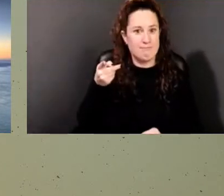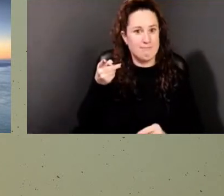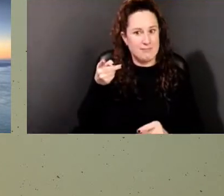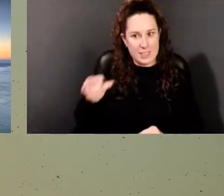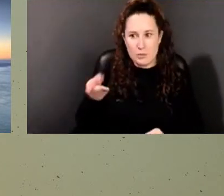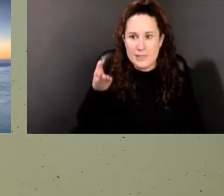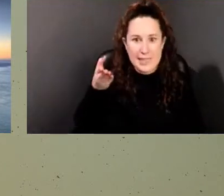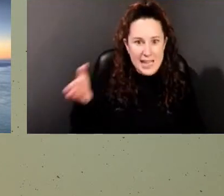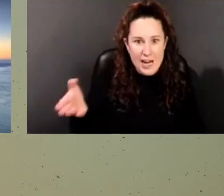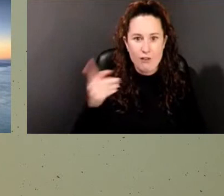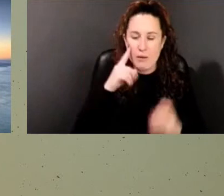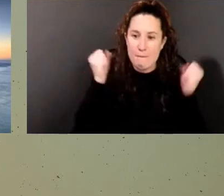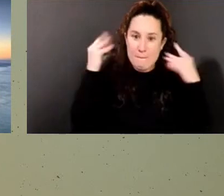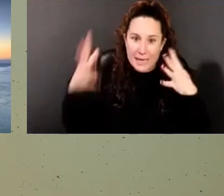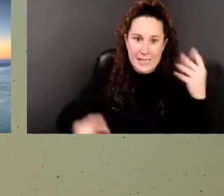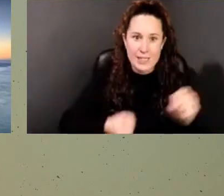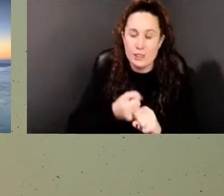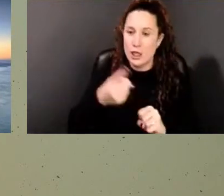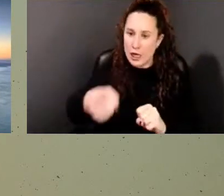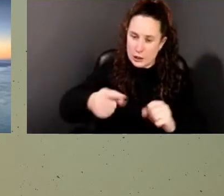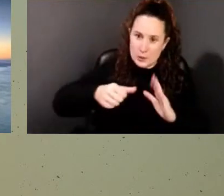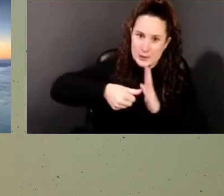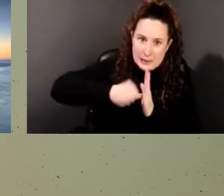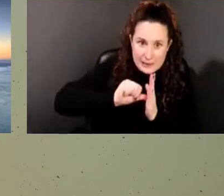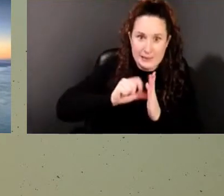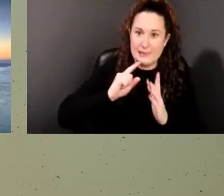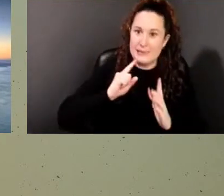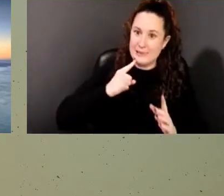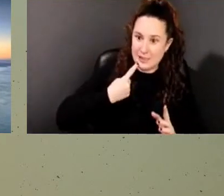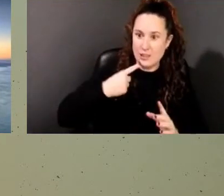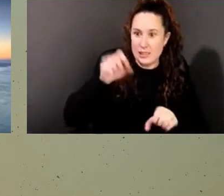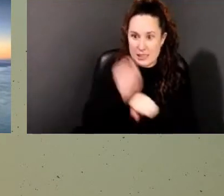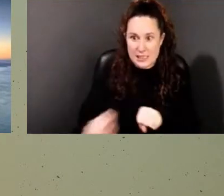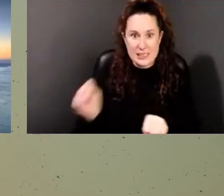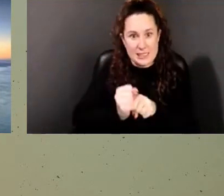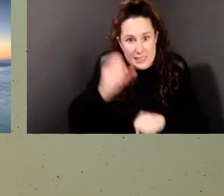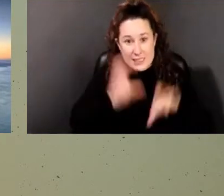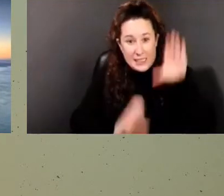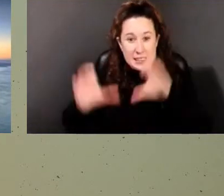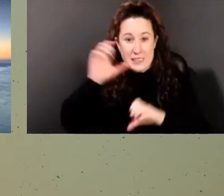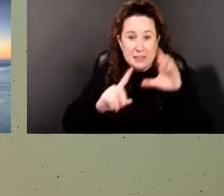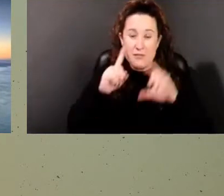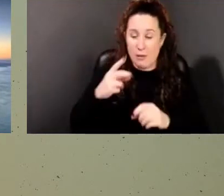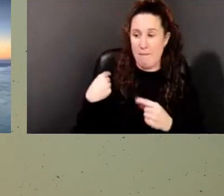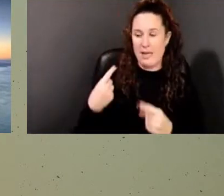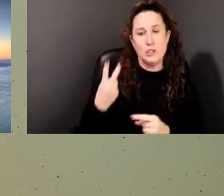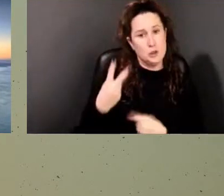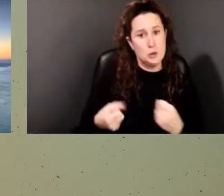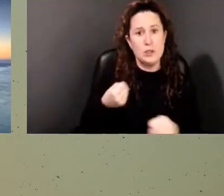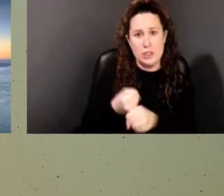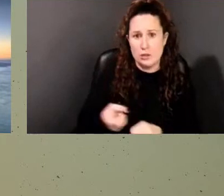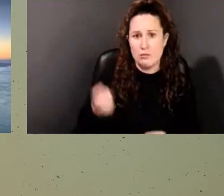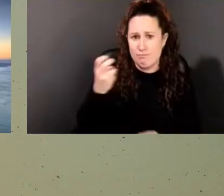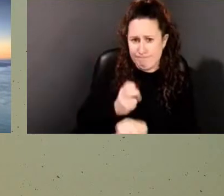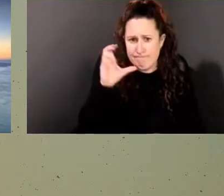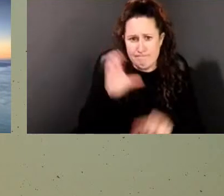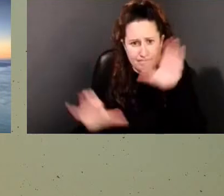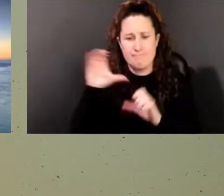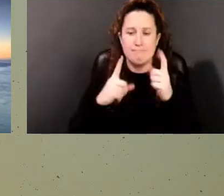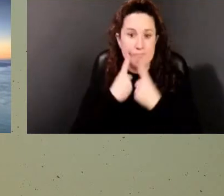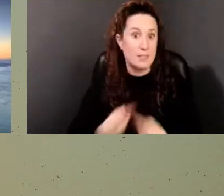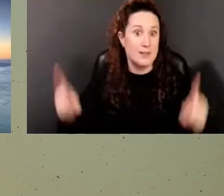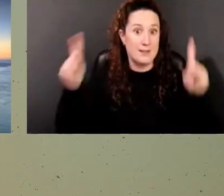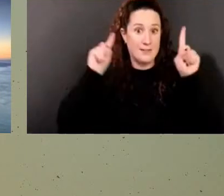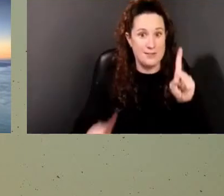intensely looked for it for the last 2 years. What does it mean, and how should we